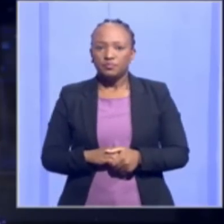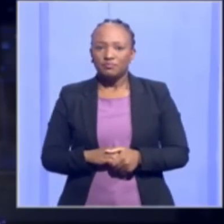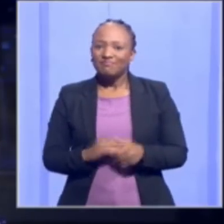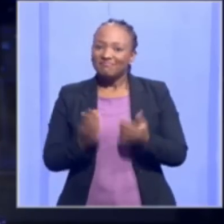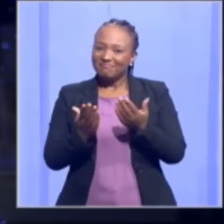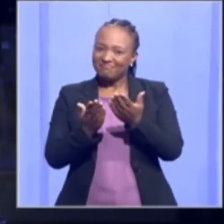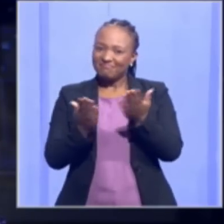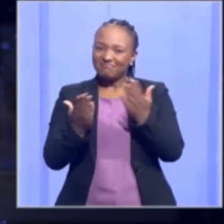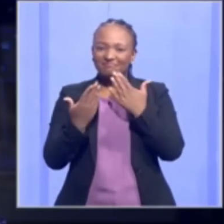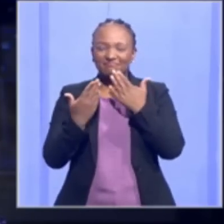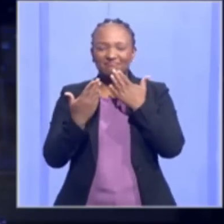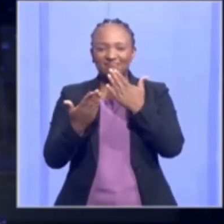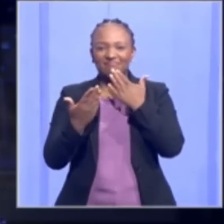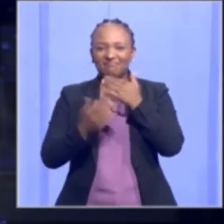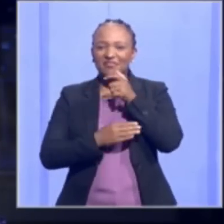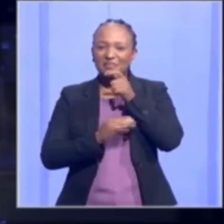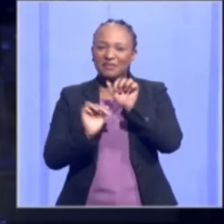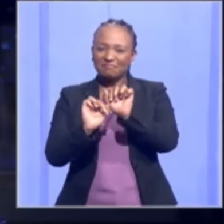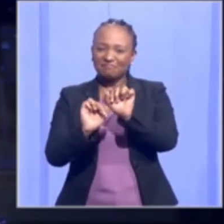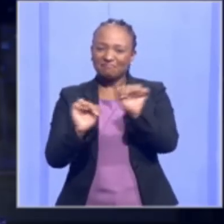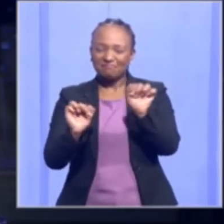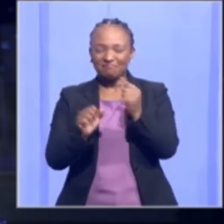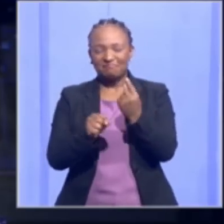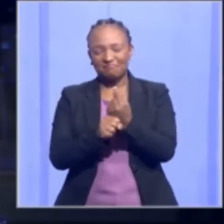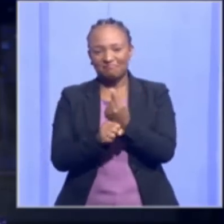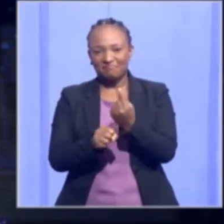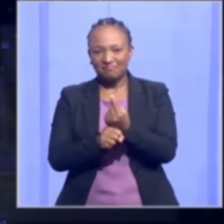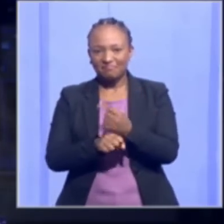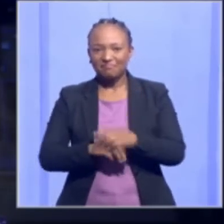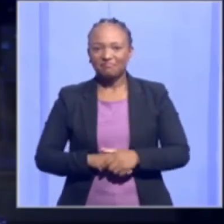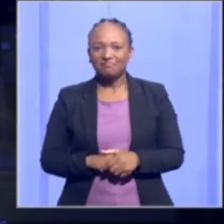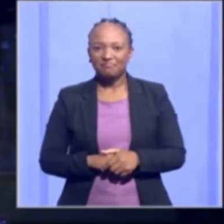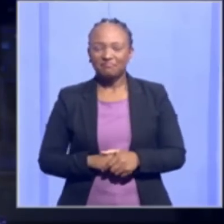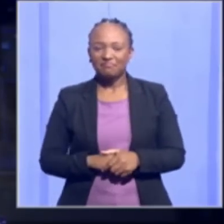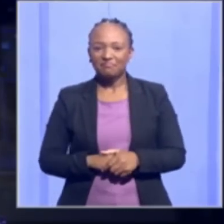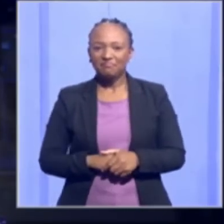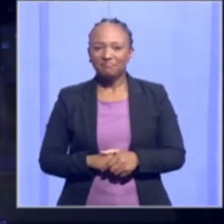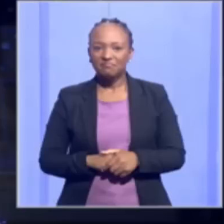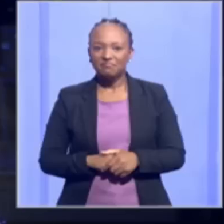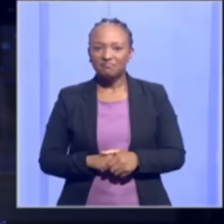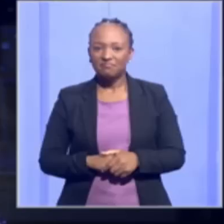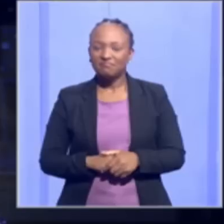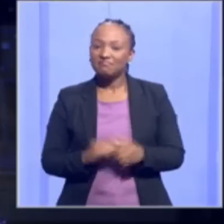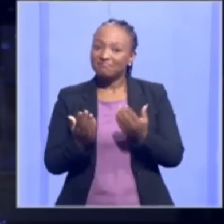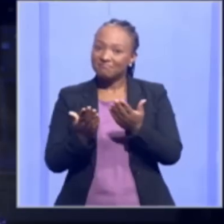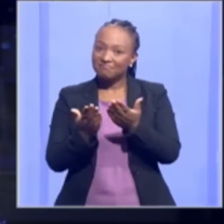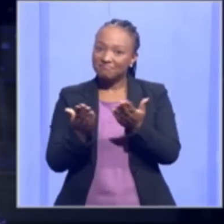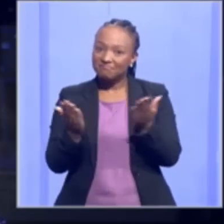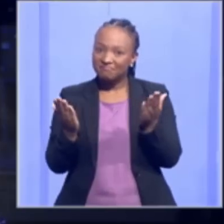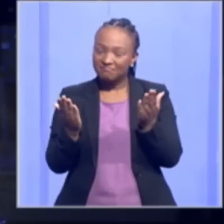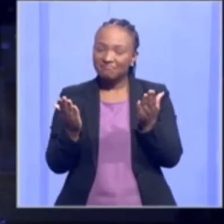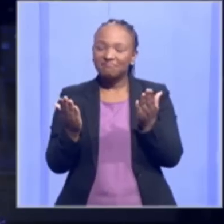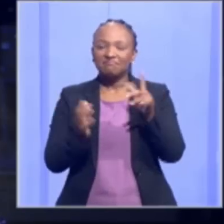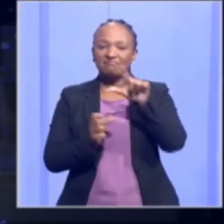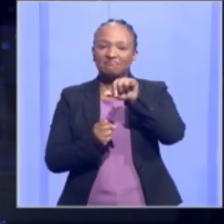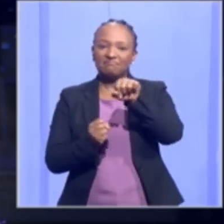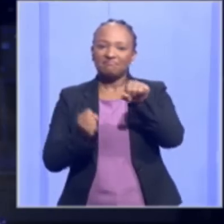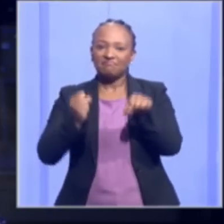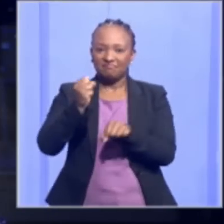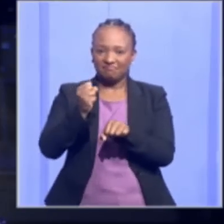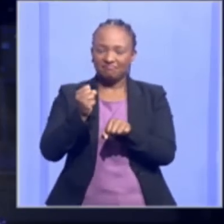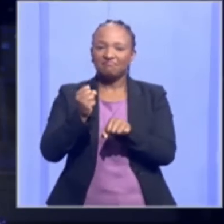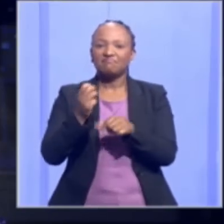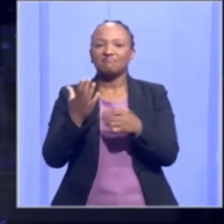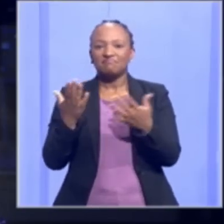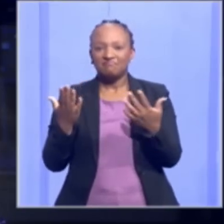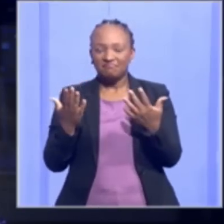Mui re leboela maikutlo a hao ka mehla. Weso ho rwalla ha so qeta moru ha